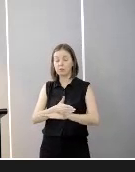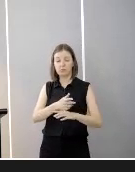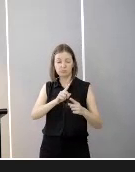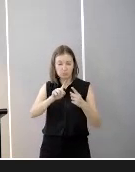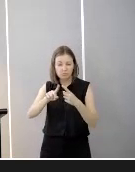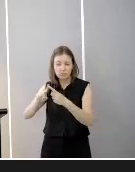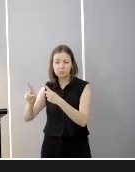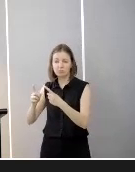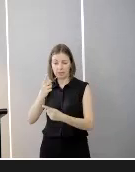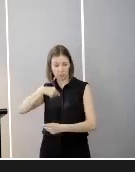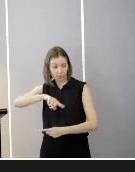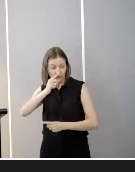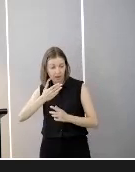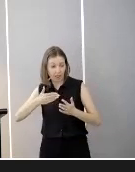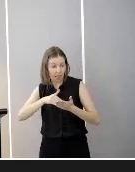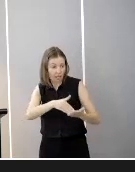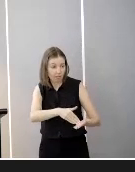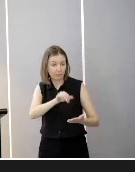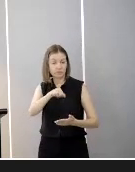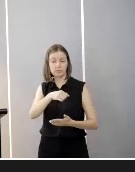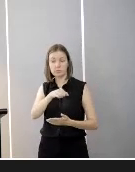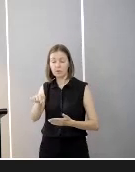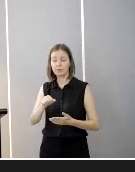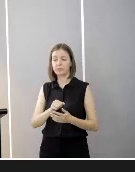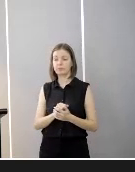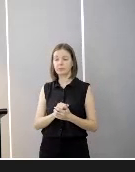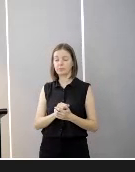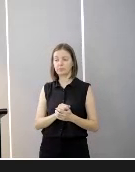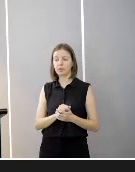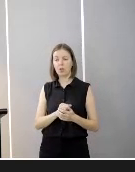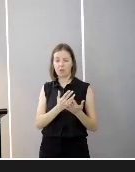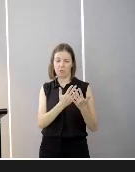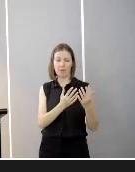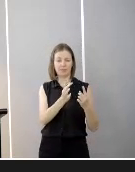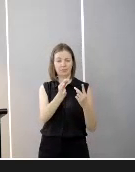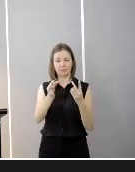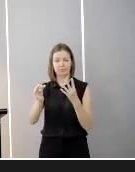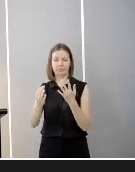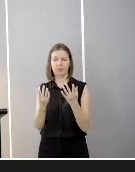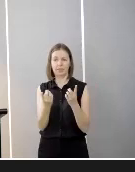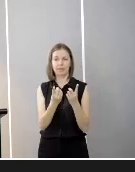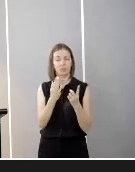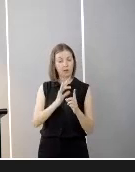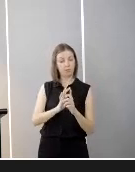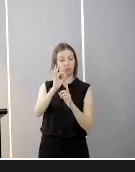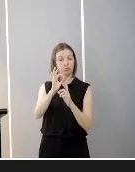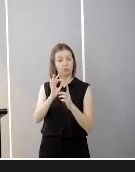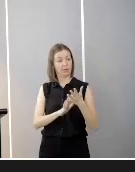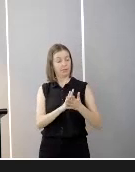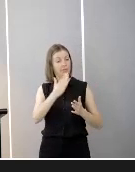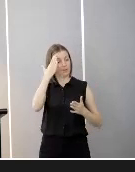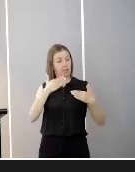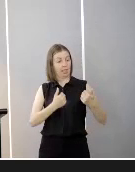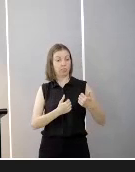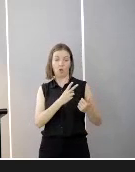we intervene and help in these areas? And we know that those factors, when they're improved, also lead to improvements in